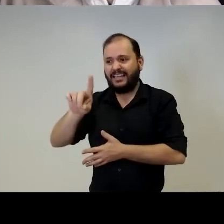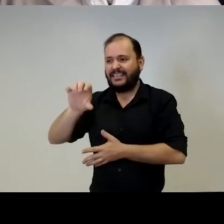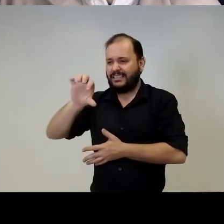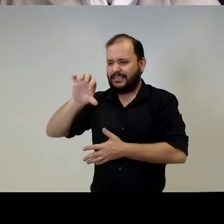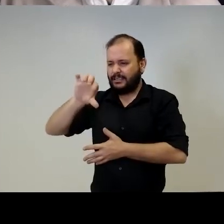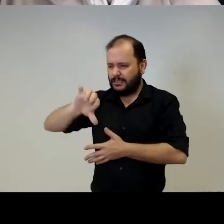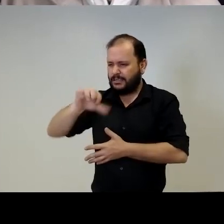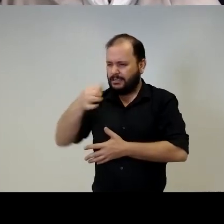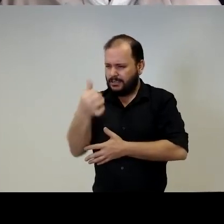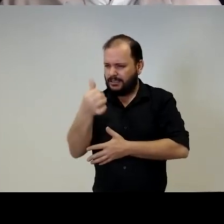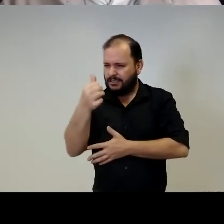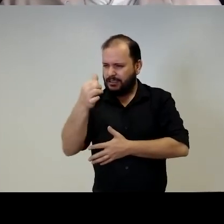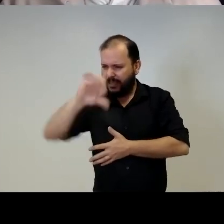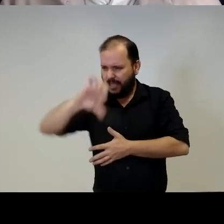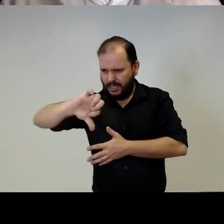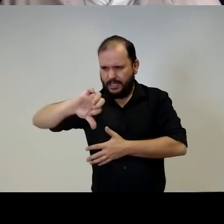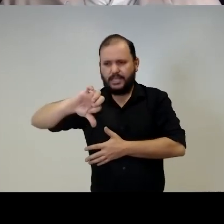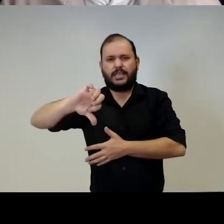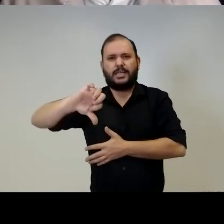Sen,